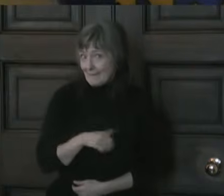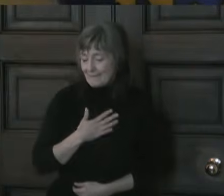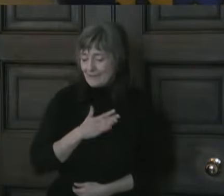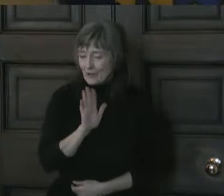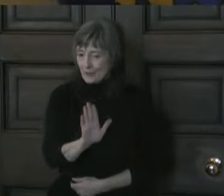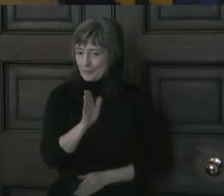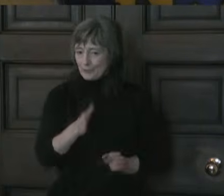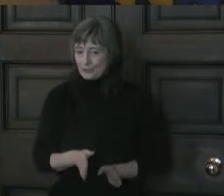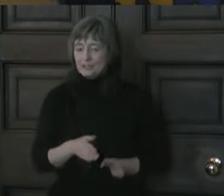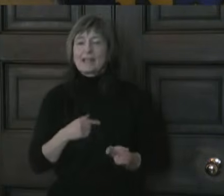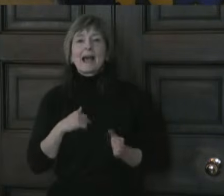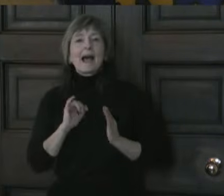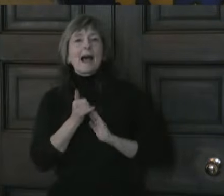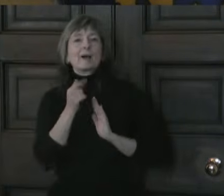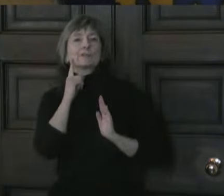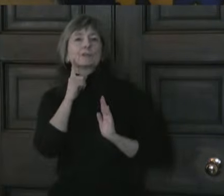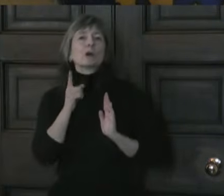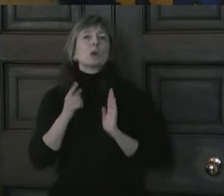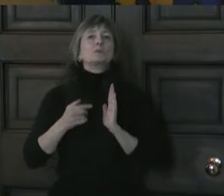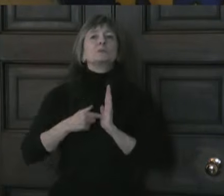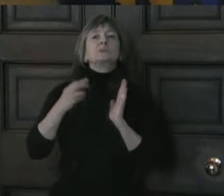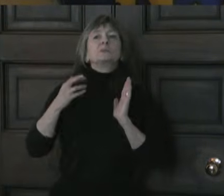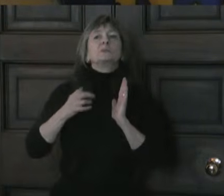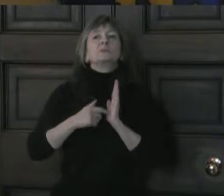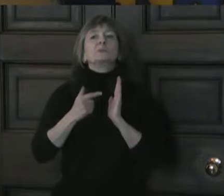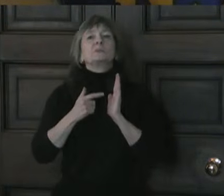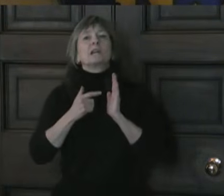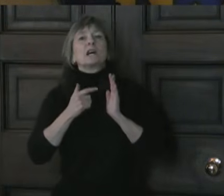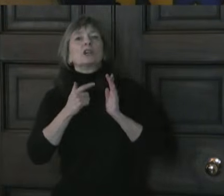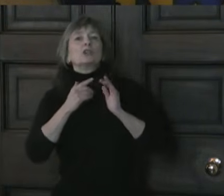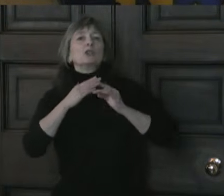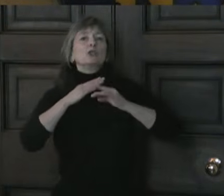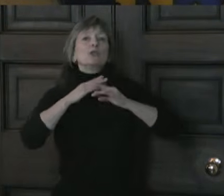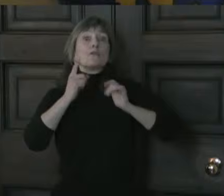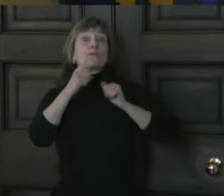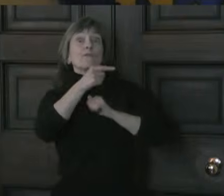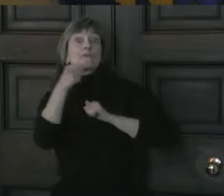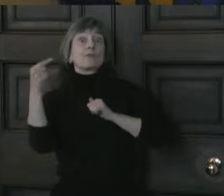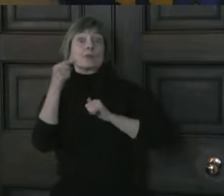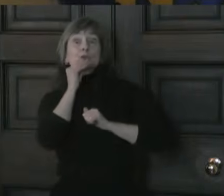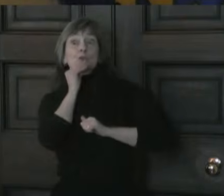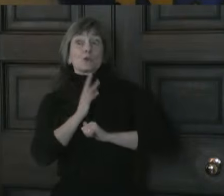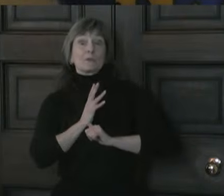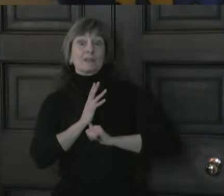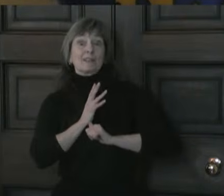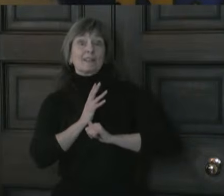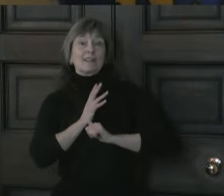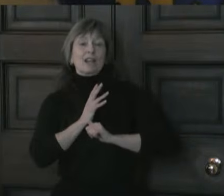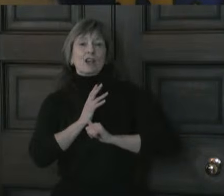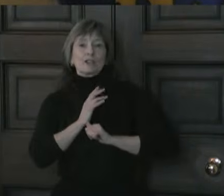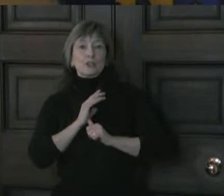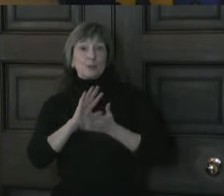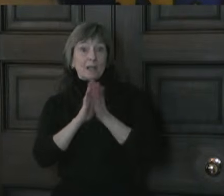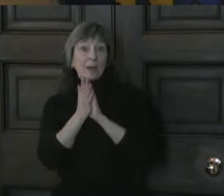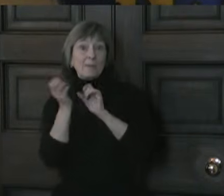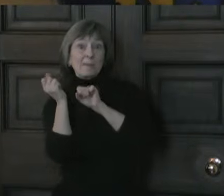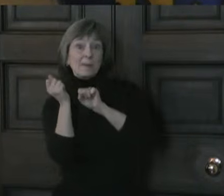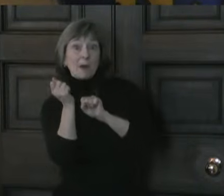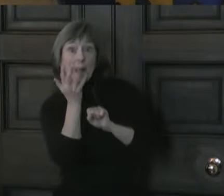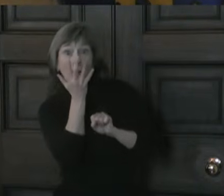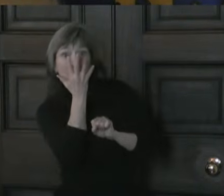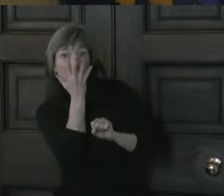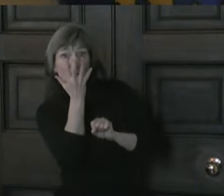perhaps, is how you broke that occasional glass ceiling when you became the first woman to umpire a national